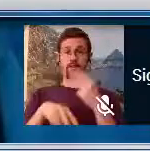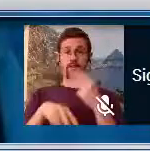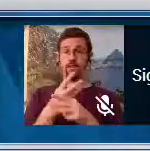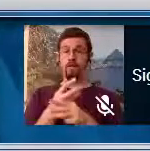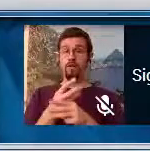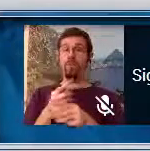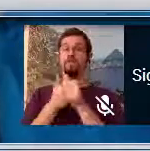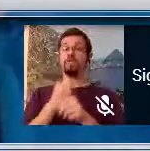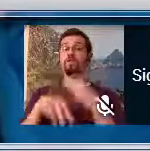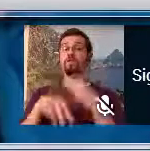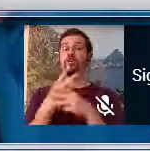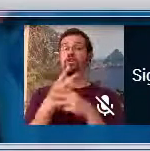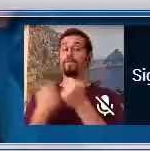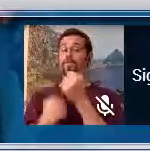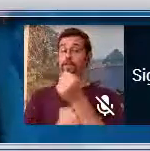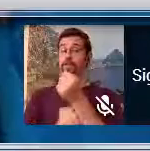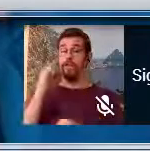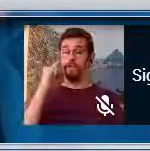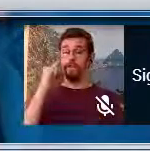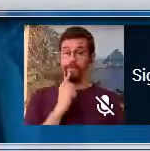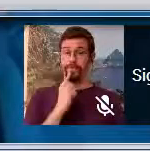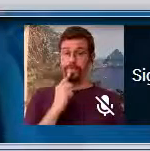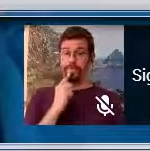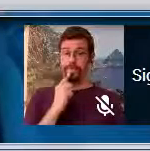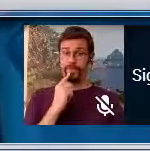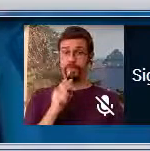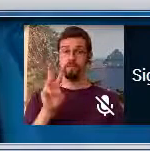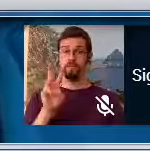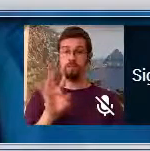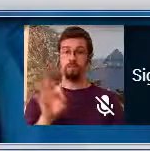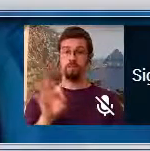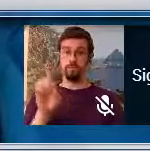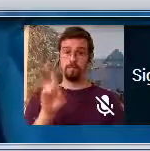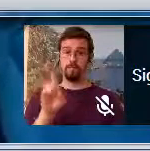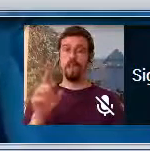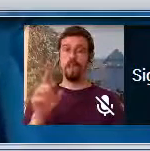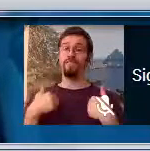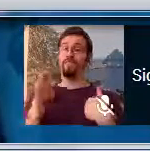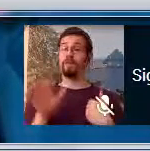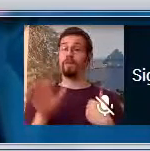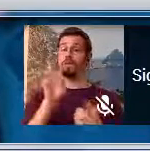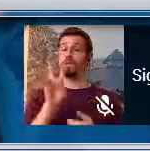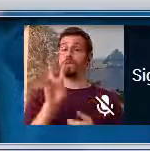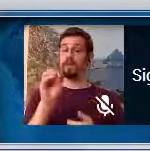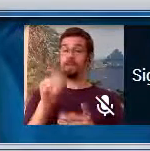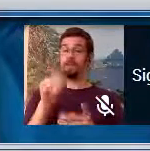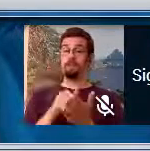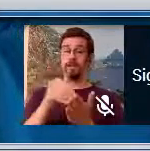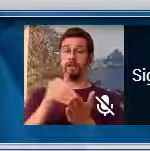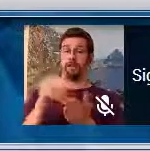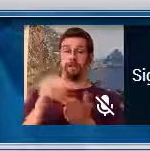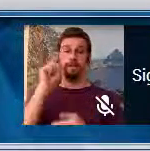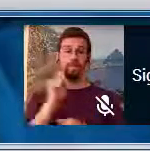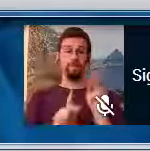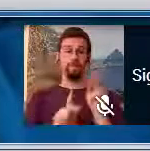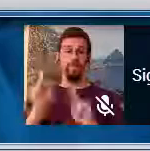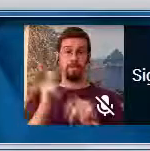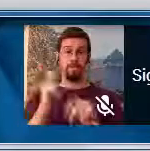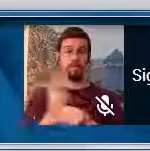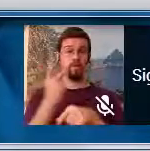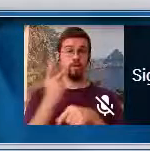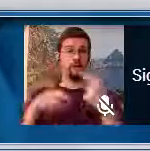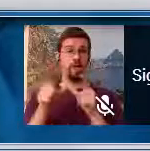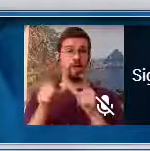Deaf, there are about 70 million deaf people who use sign language as their first language or